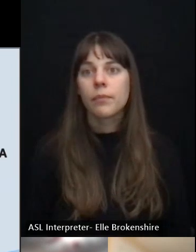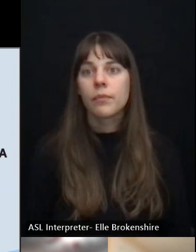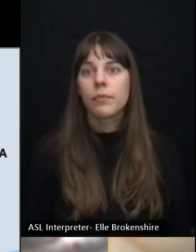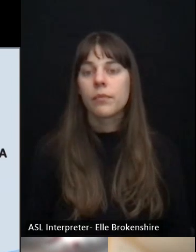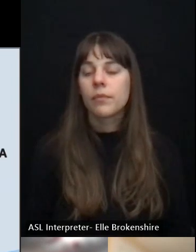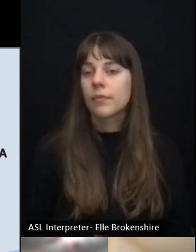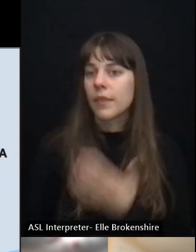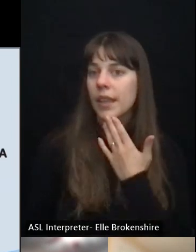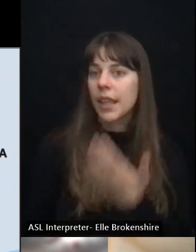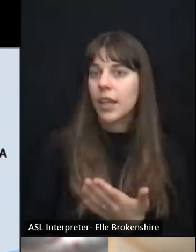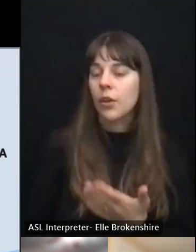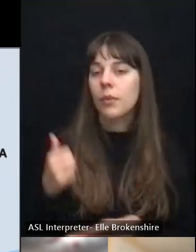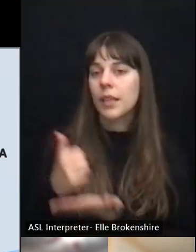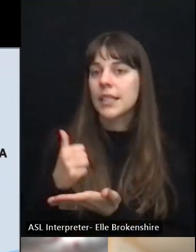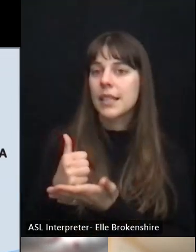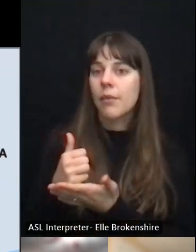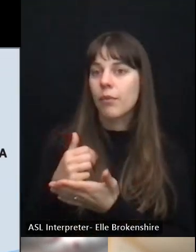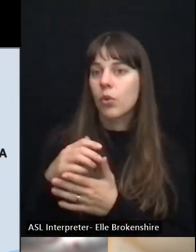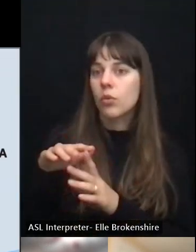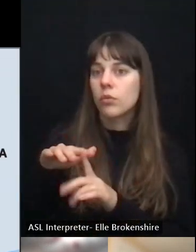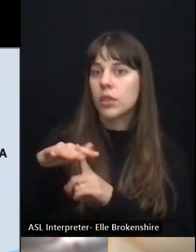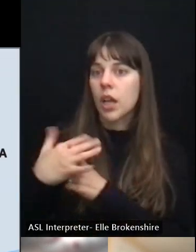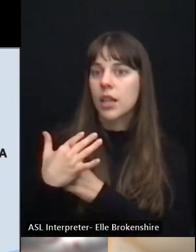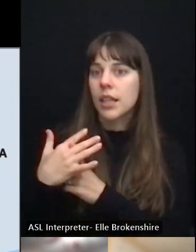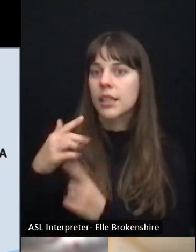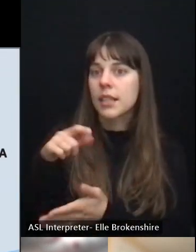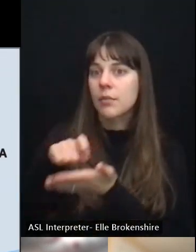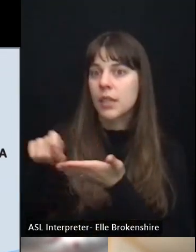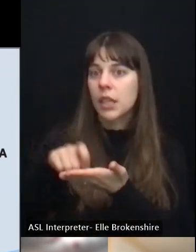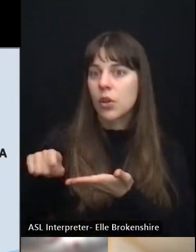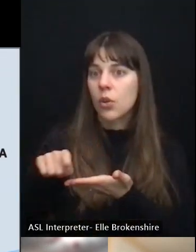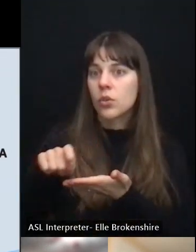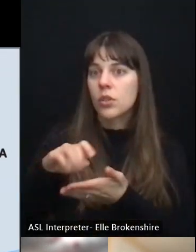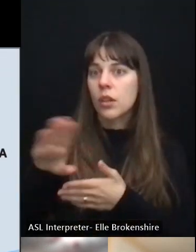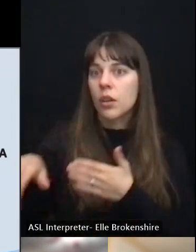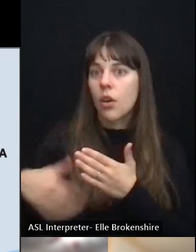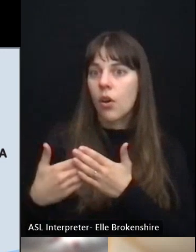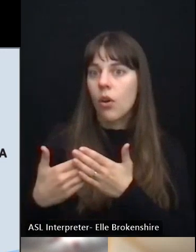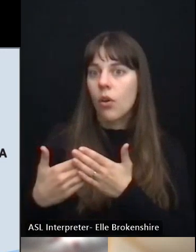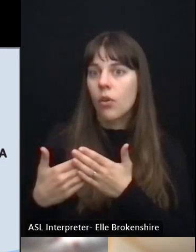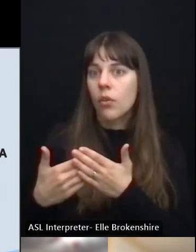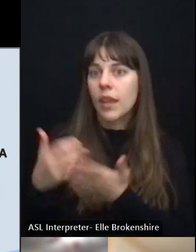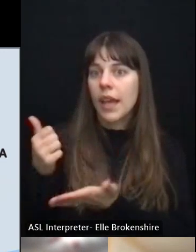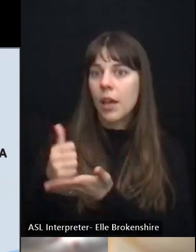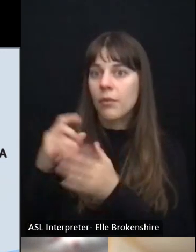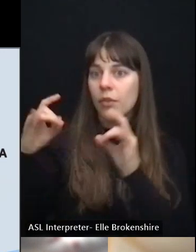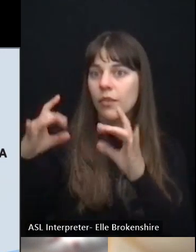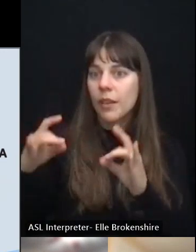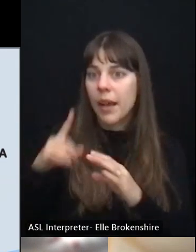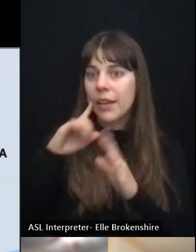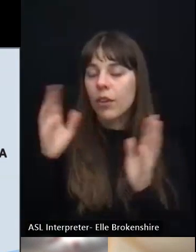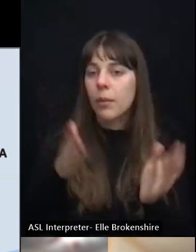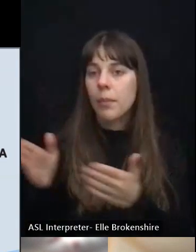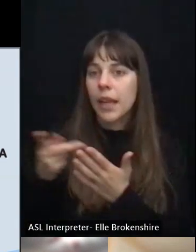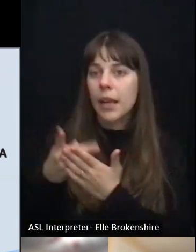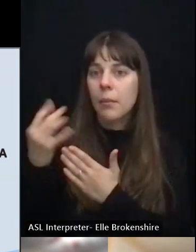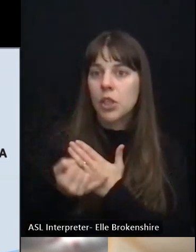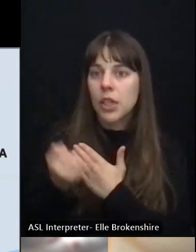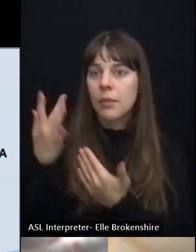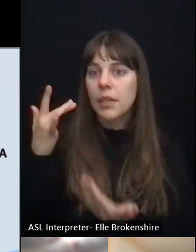Yeah, thanks. That's helpful context. And I'm taking notes on all the helpful feedback for the planning project